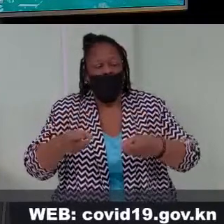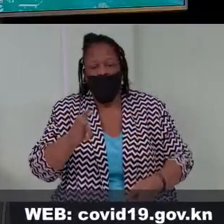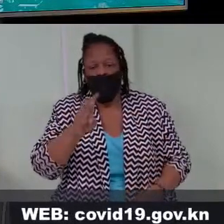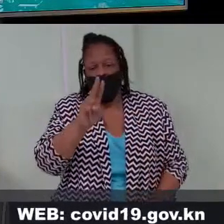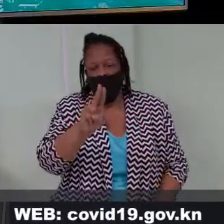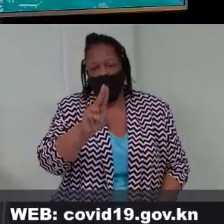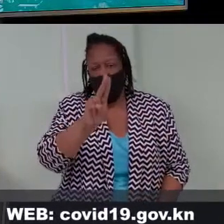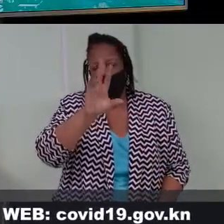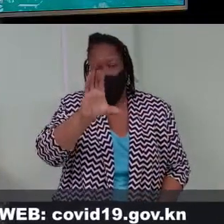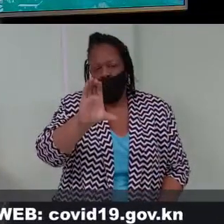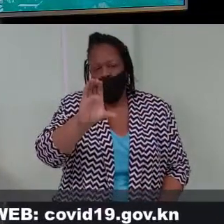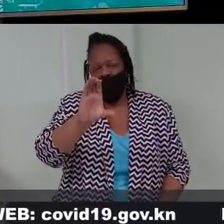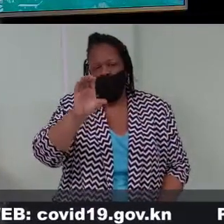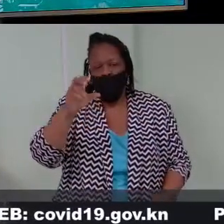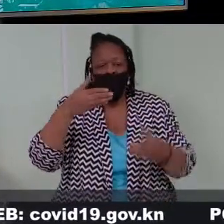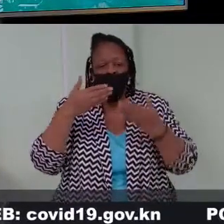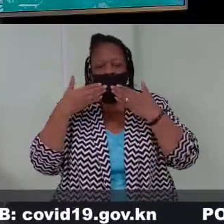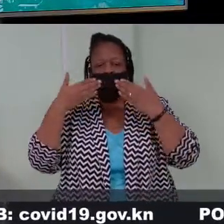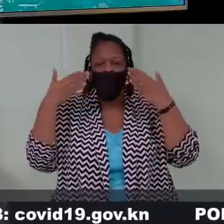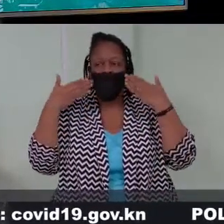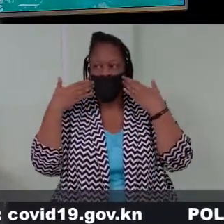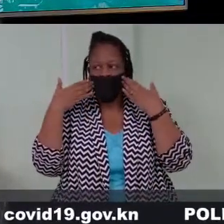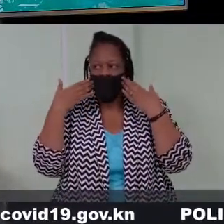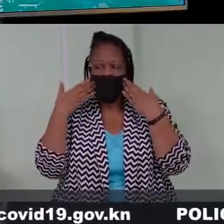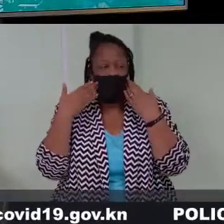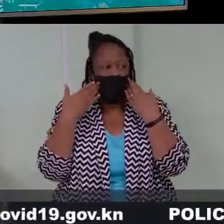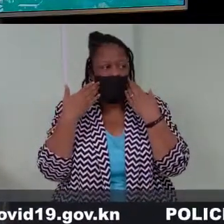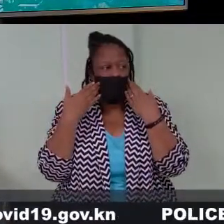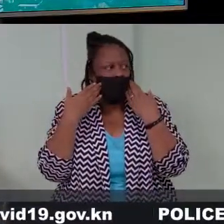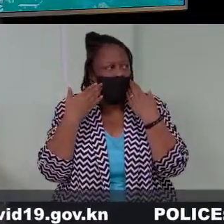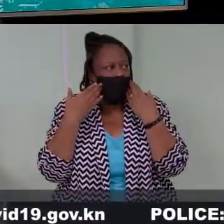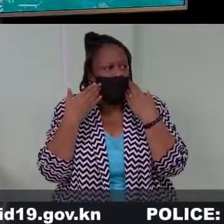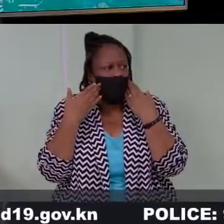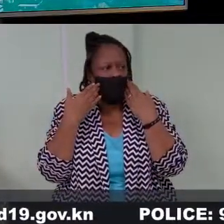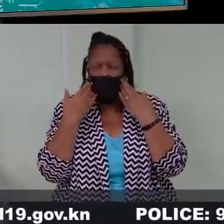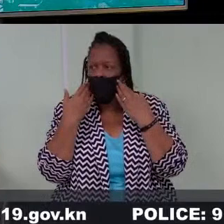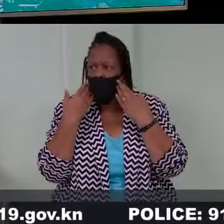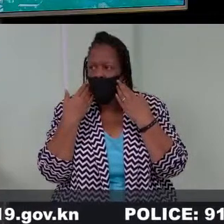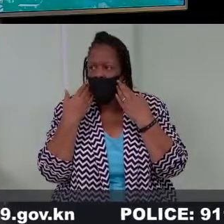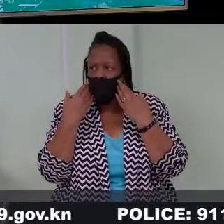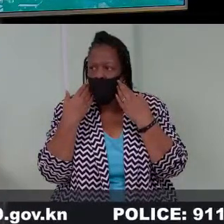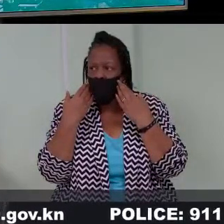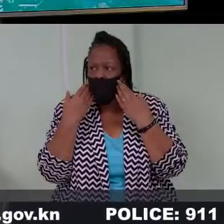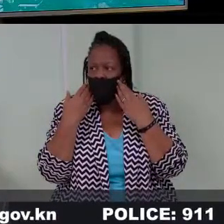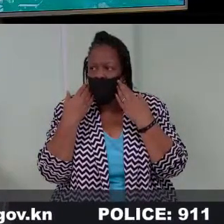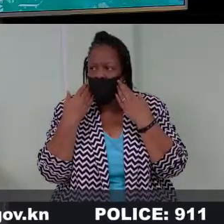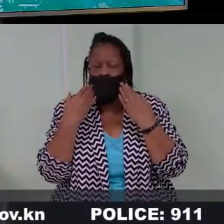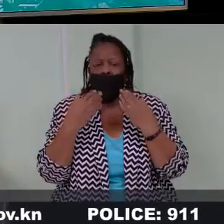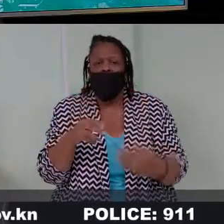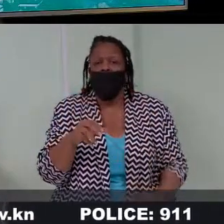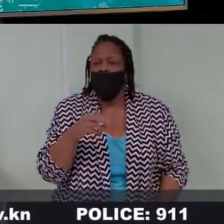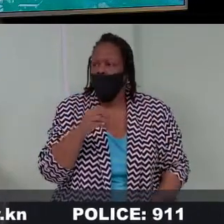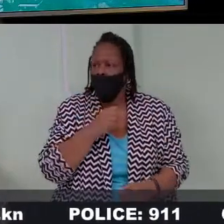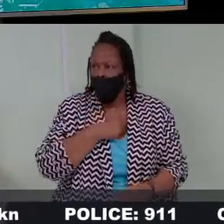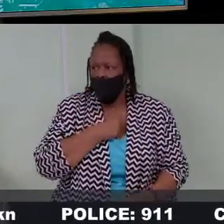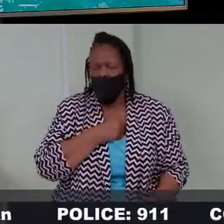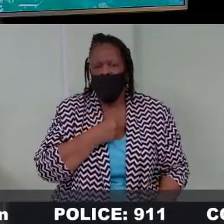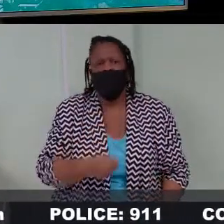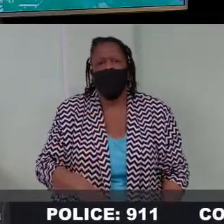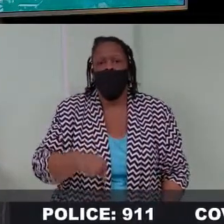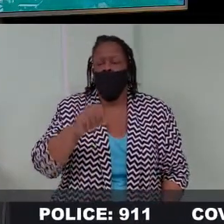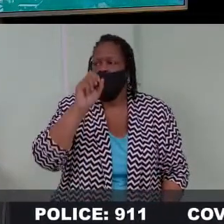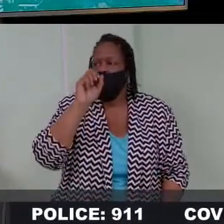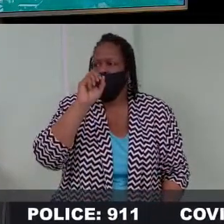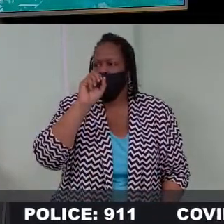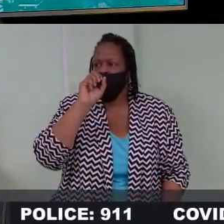to the Ministry of Health. Actually, it's 3,000 masks, 200 to the Ministry of Health, and